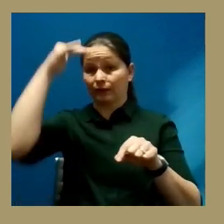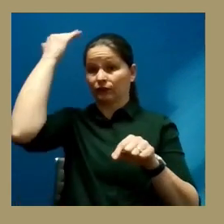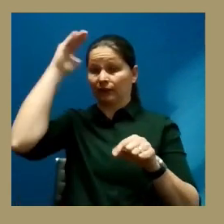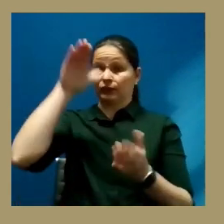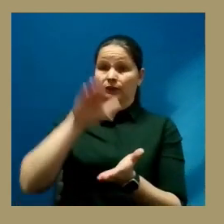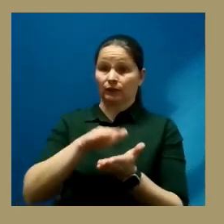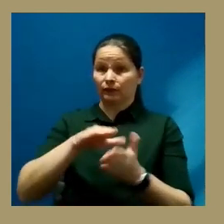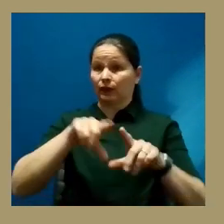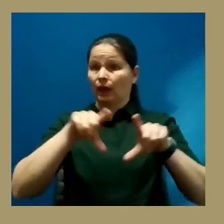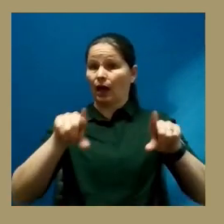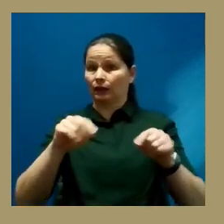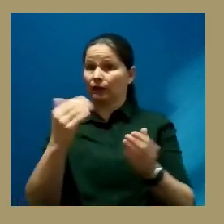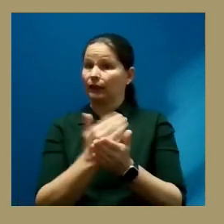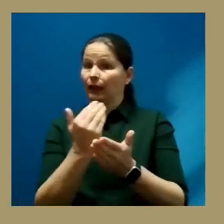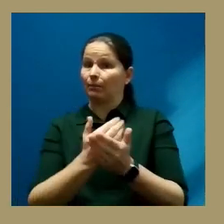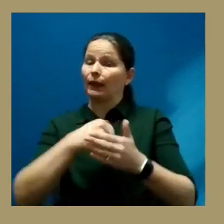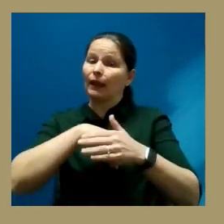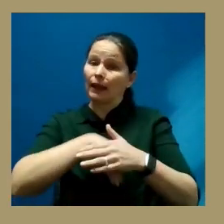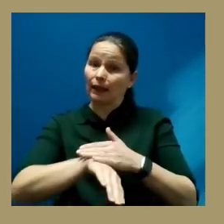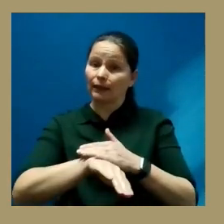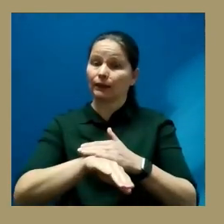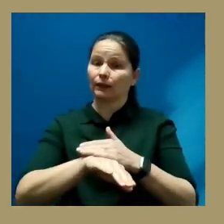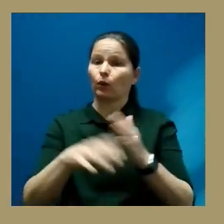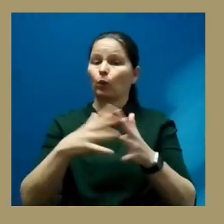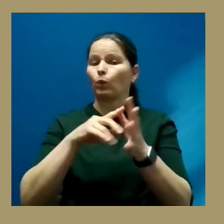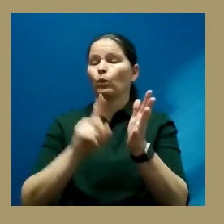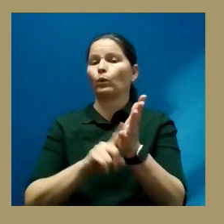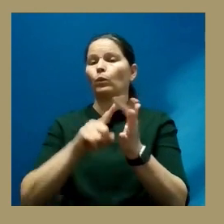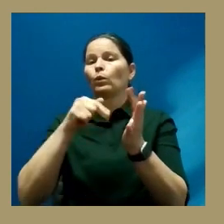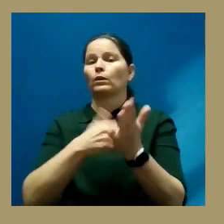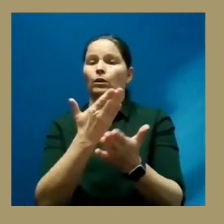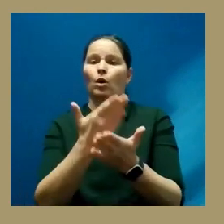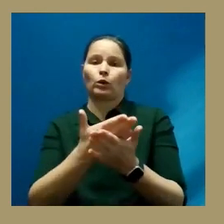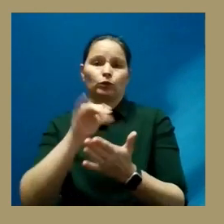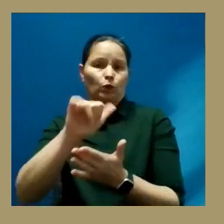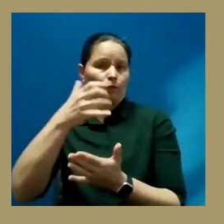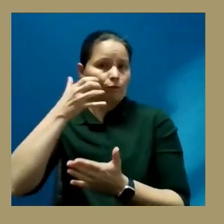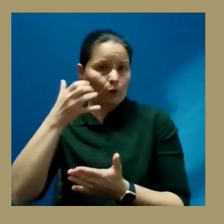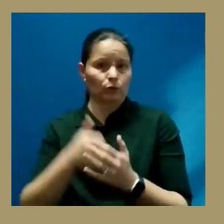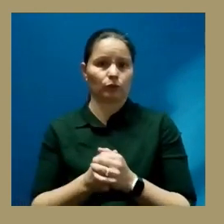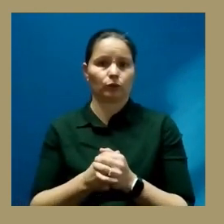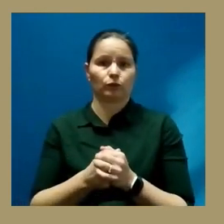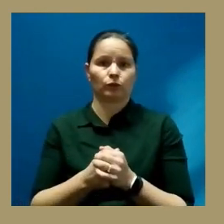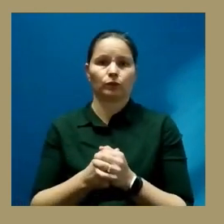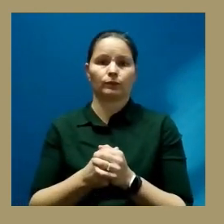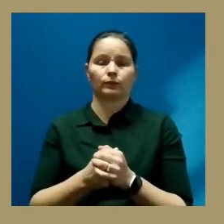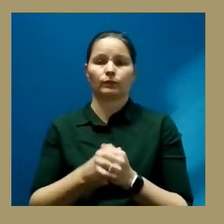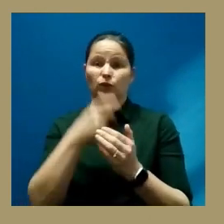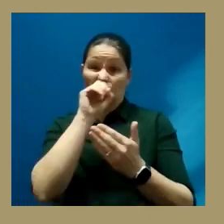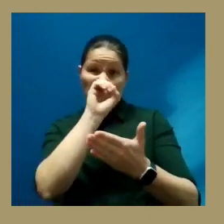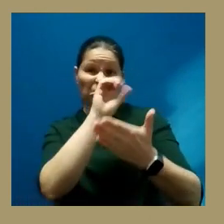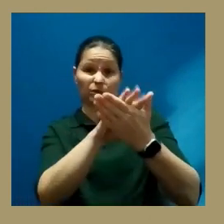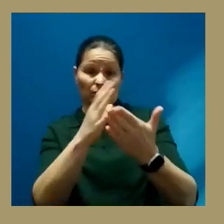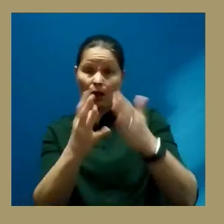keep it in the digital wallet on the phone, as mentioned. The digital wallet is essentially the section where you can add the digital cards, licenses, and